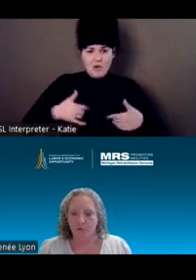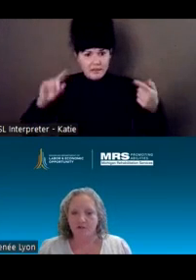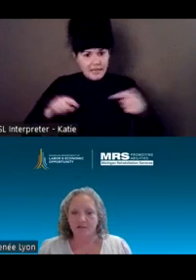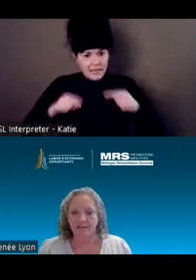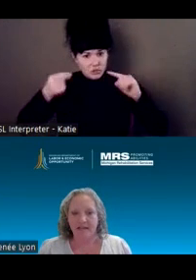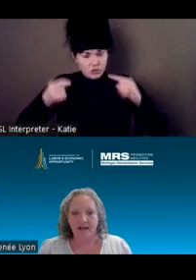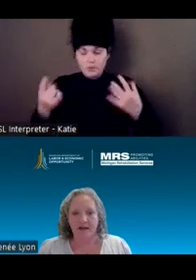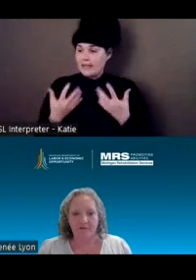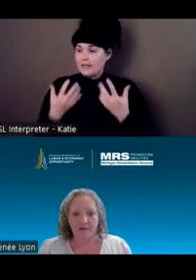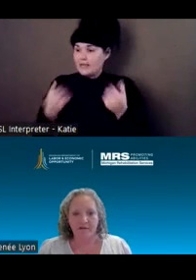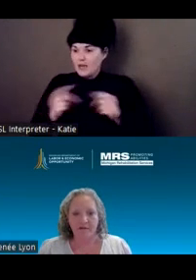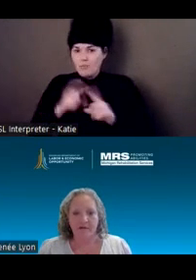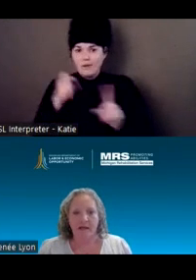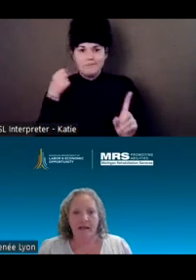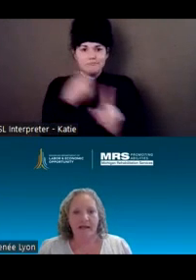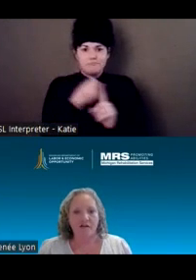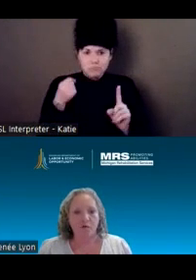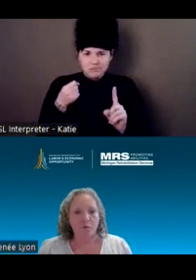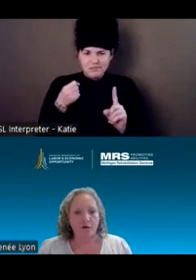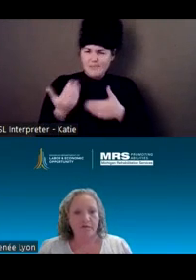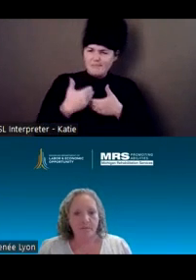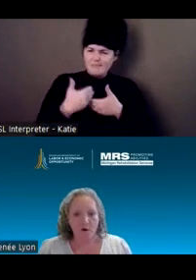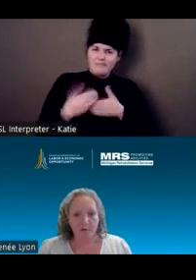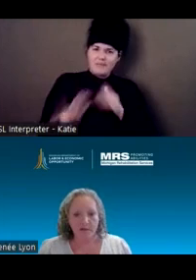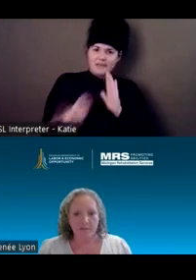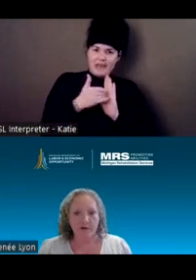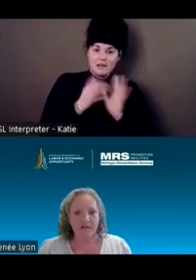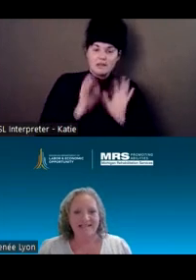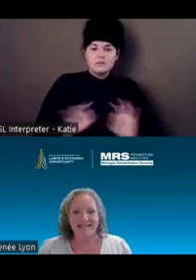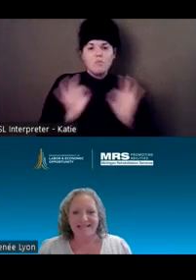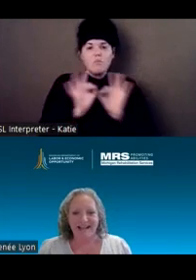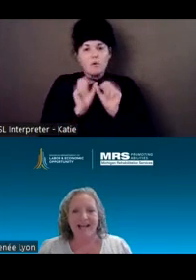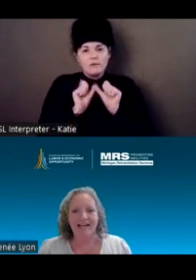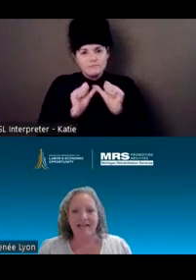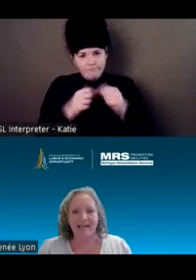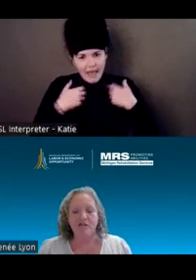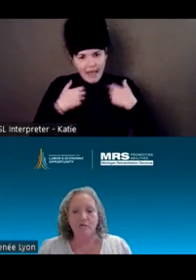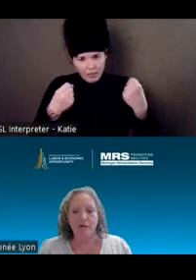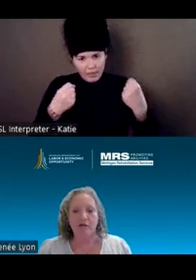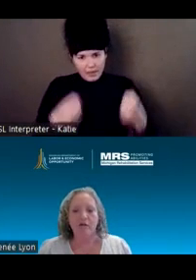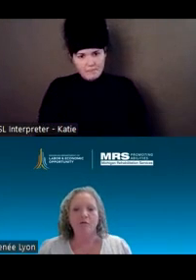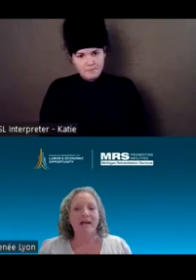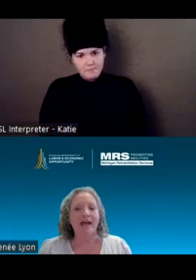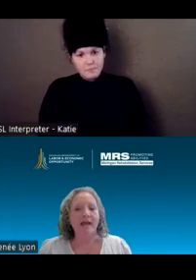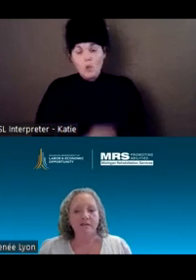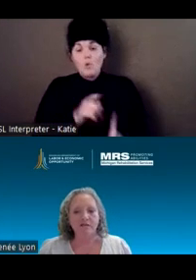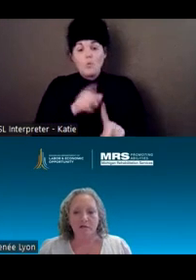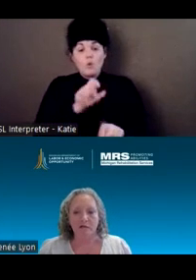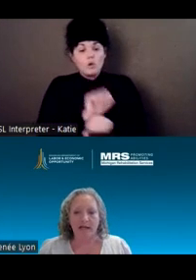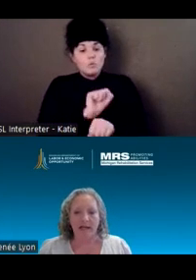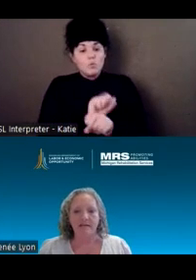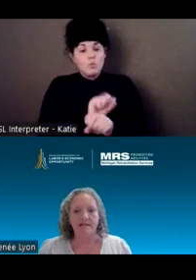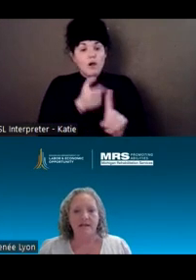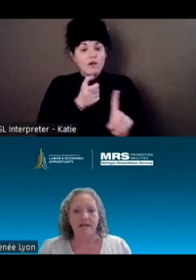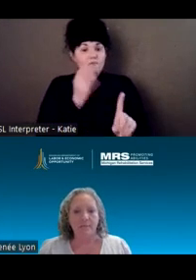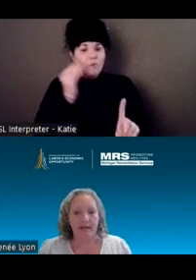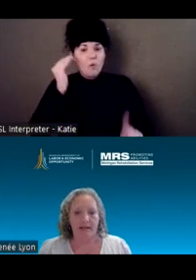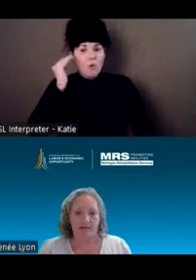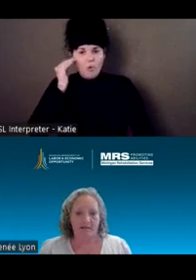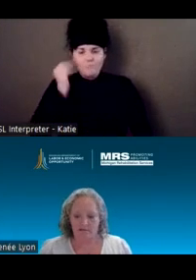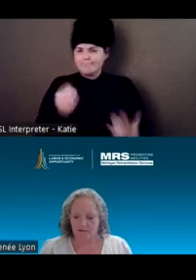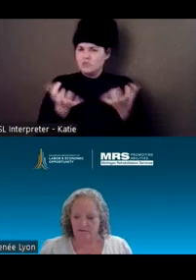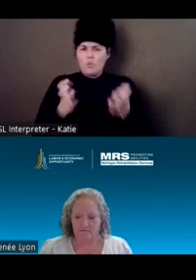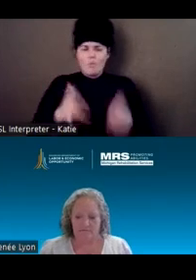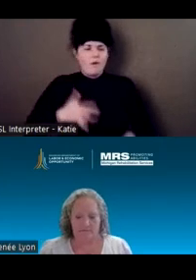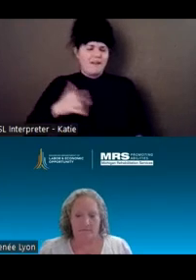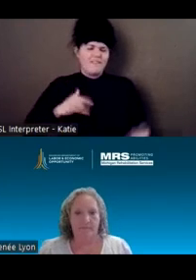It's important to stay healthy, and your work from home experience does not need to include extra aches and